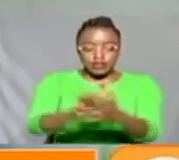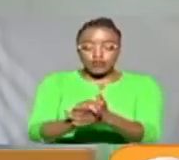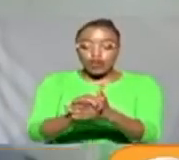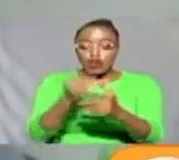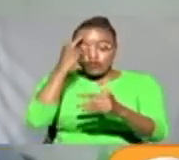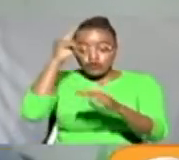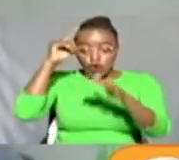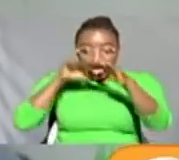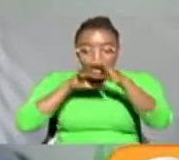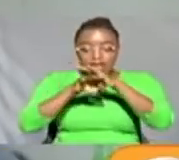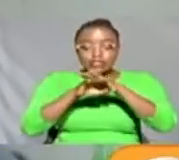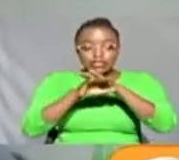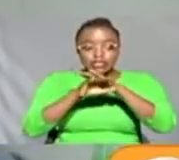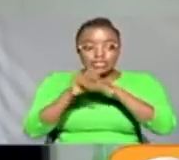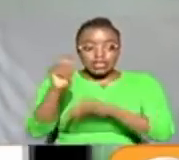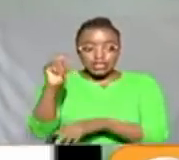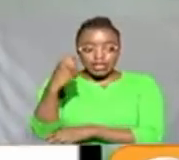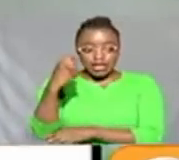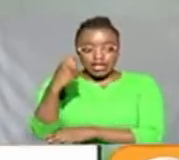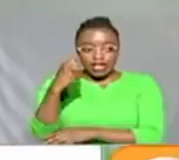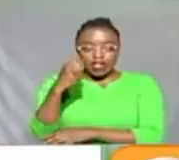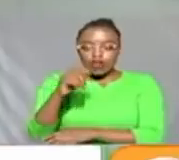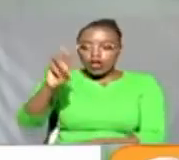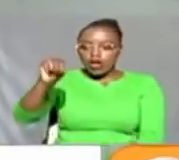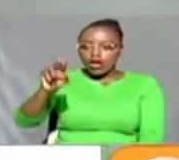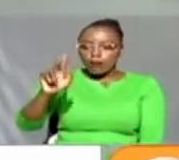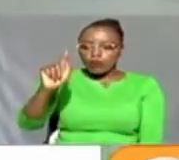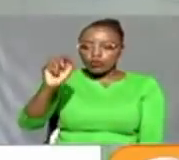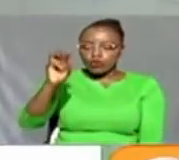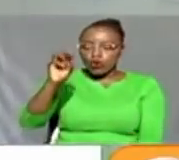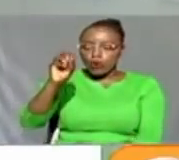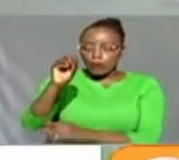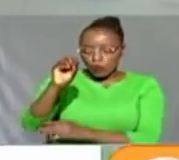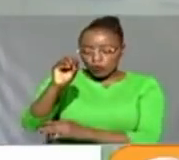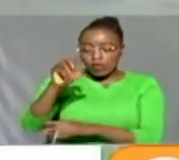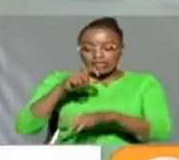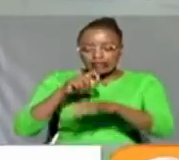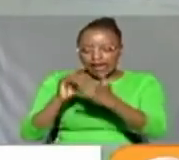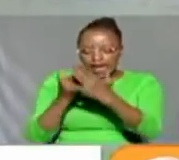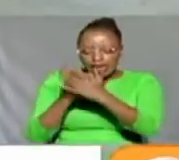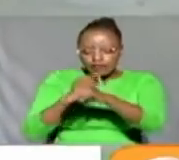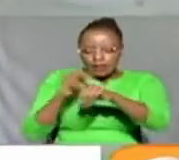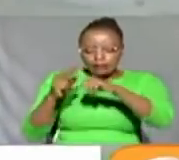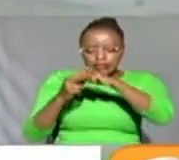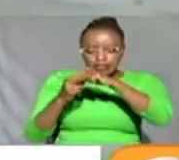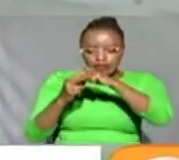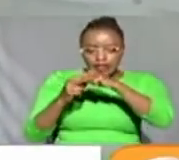entering, and then arrived at Mutomo campsite at 7 p.m.